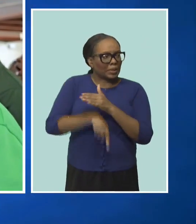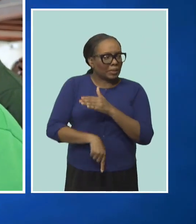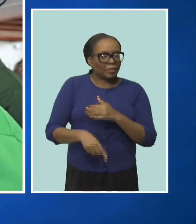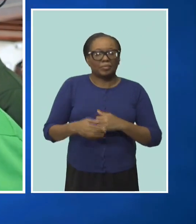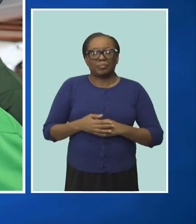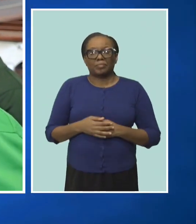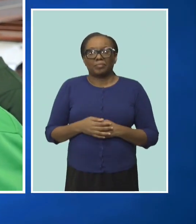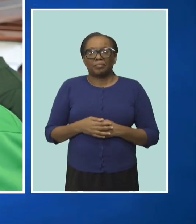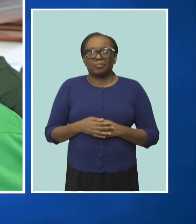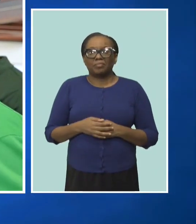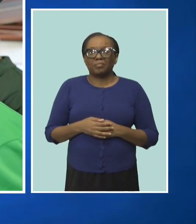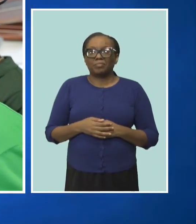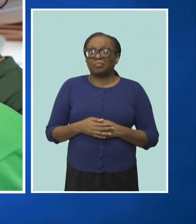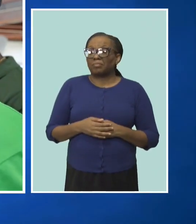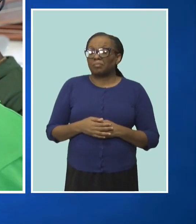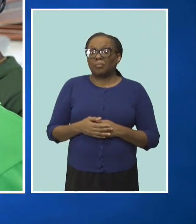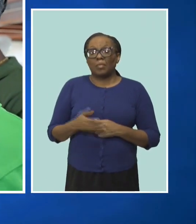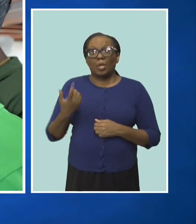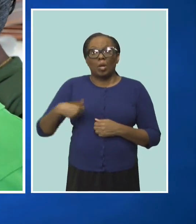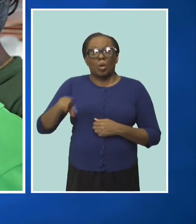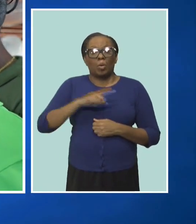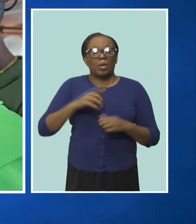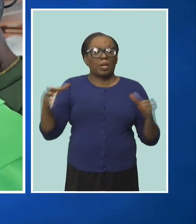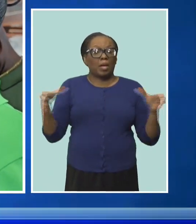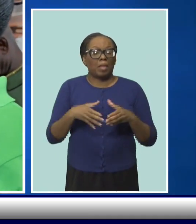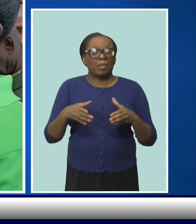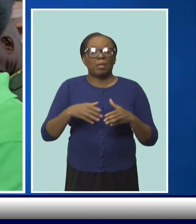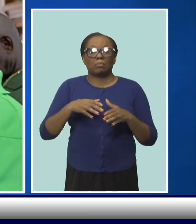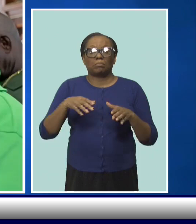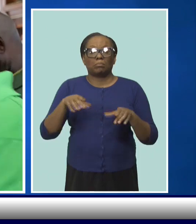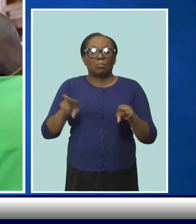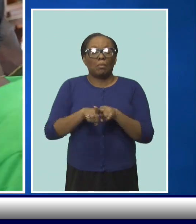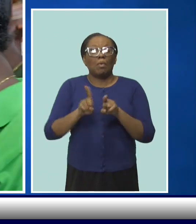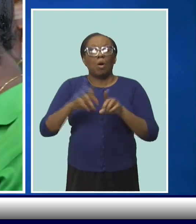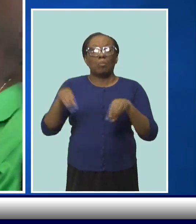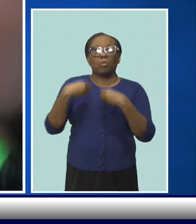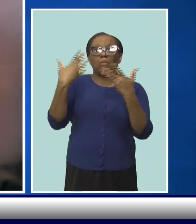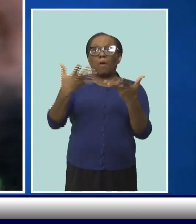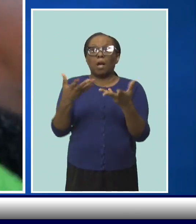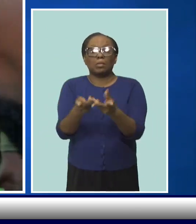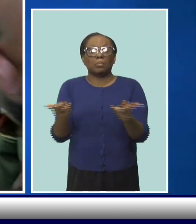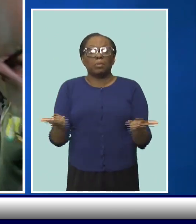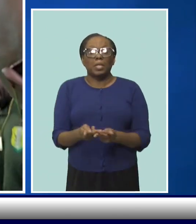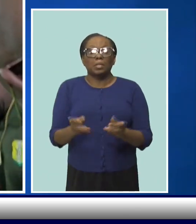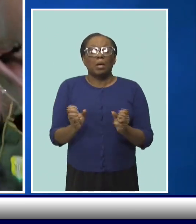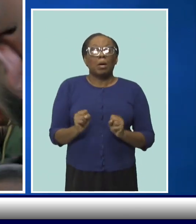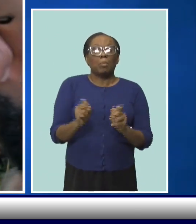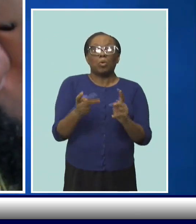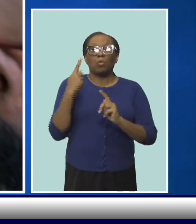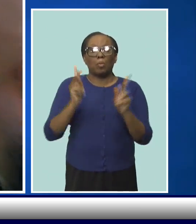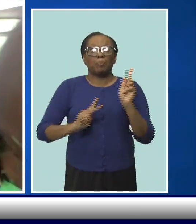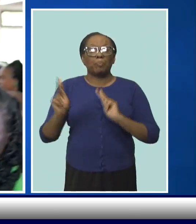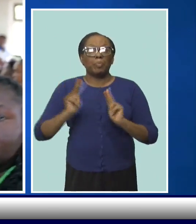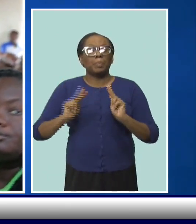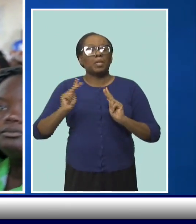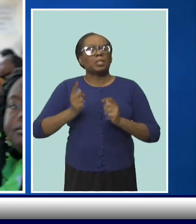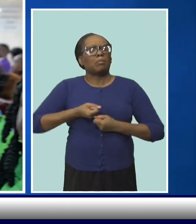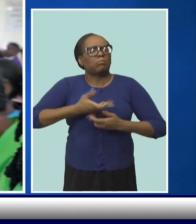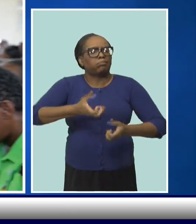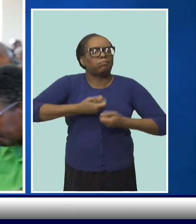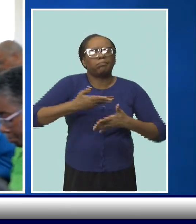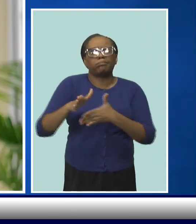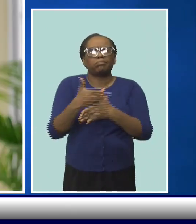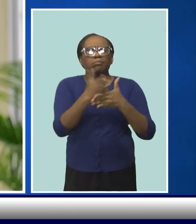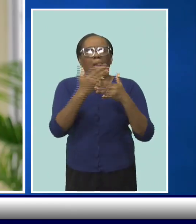Barbadians are being told the Gathering also provides another forum for their concerns to be heard and addressed. Senior Minister